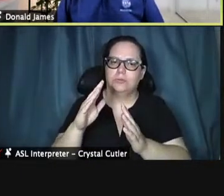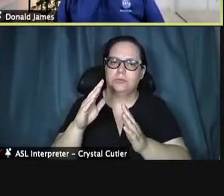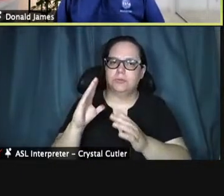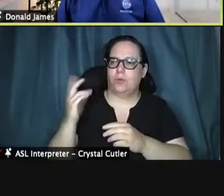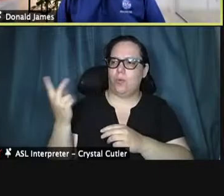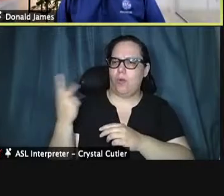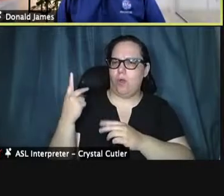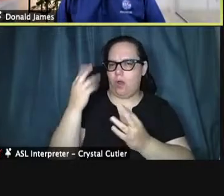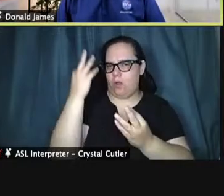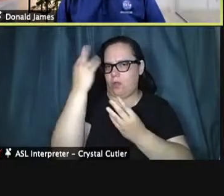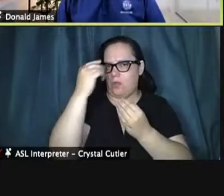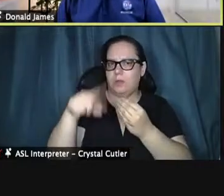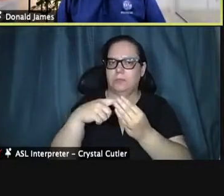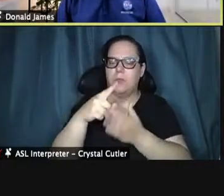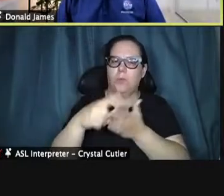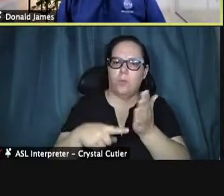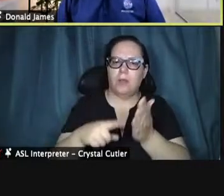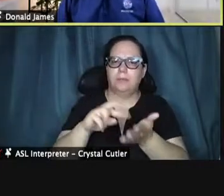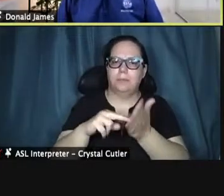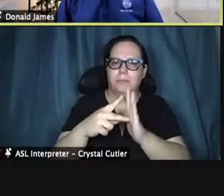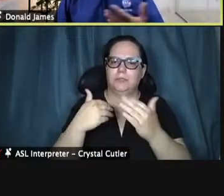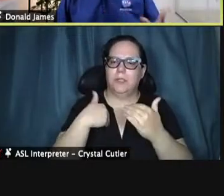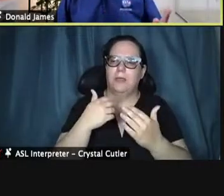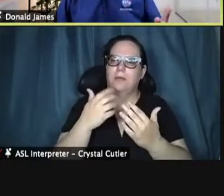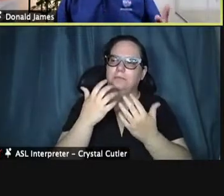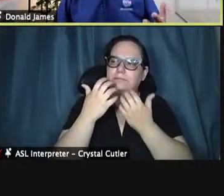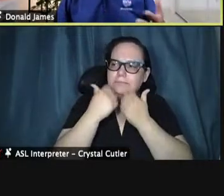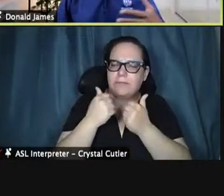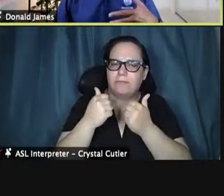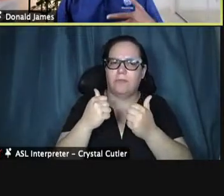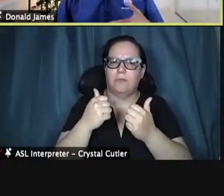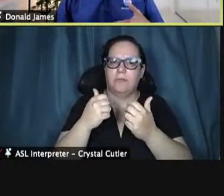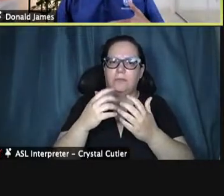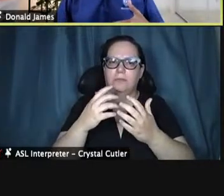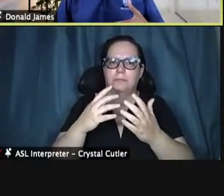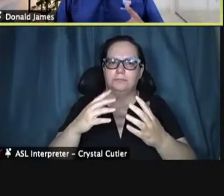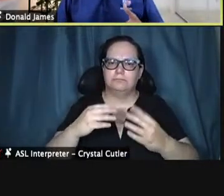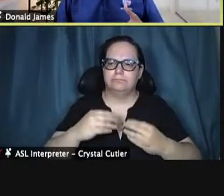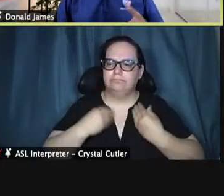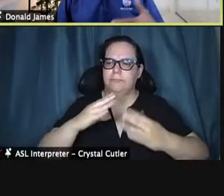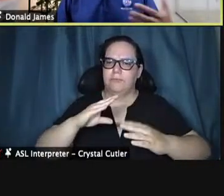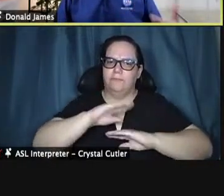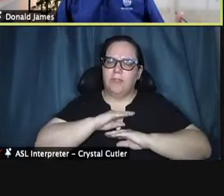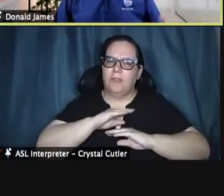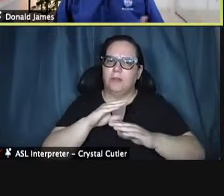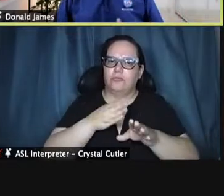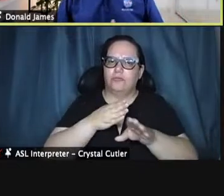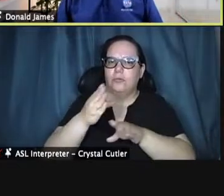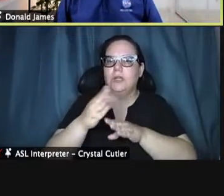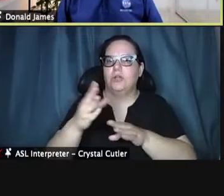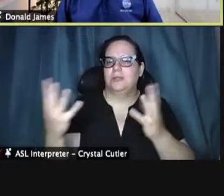a meaningful and fulfilling career. And it's an integration of my NASA experience and all